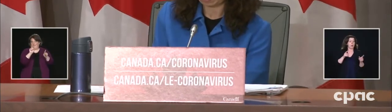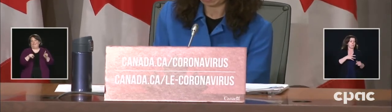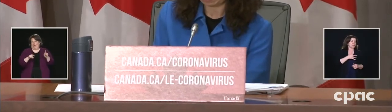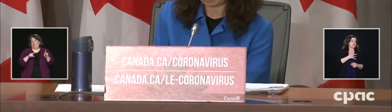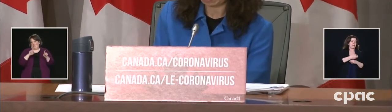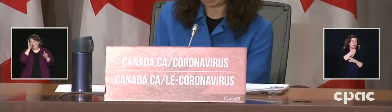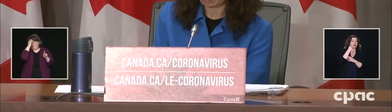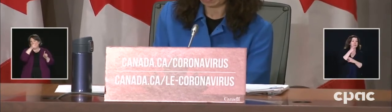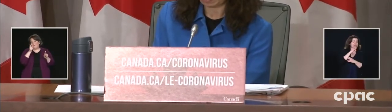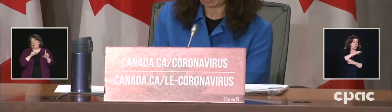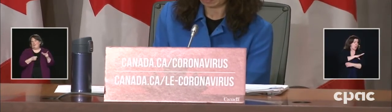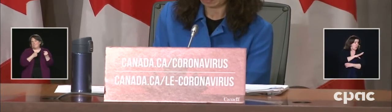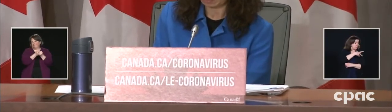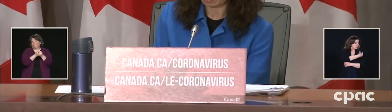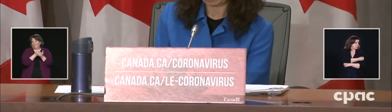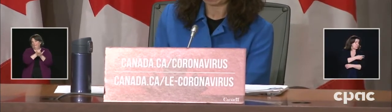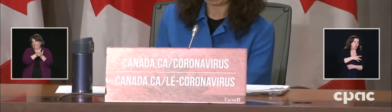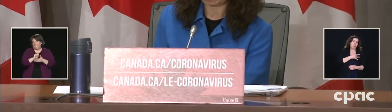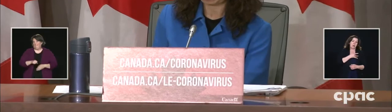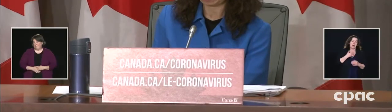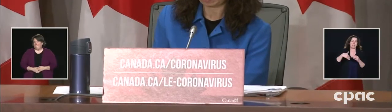Alex, follow up.